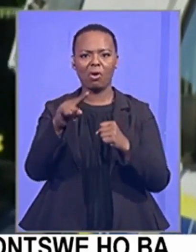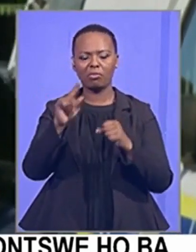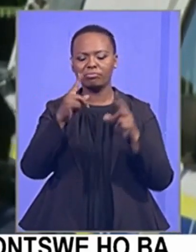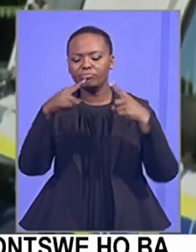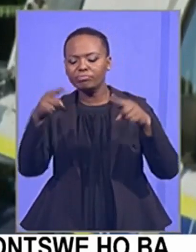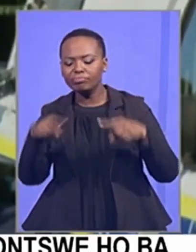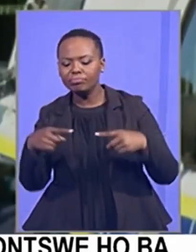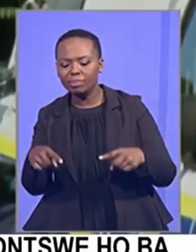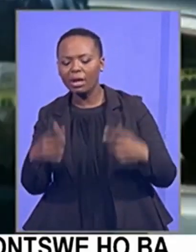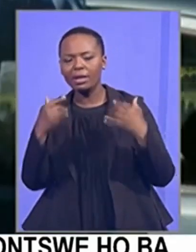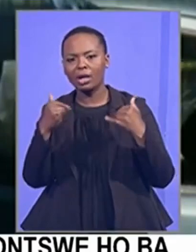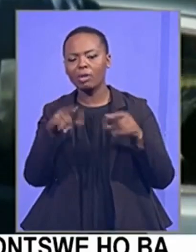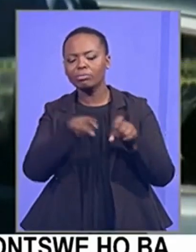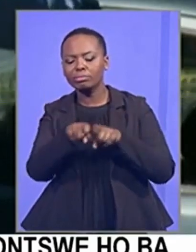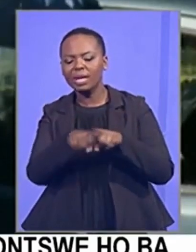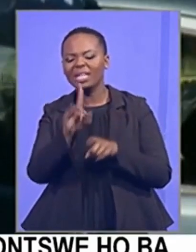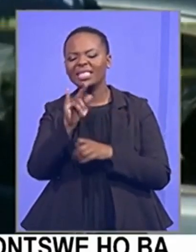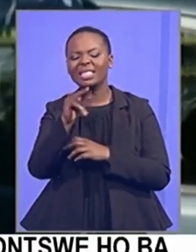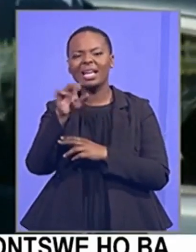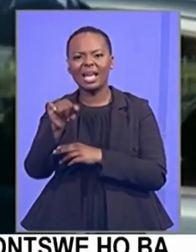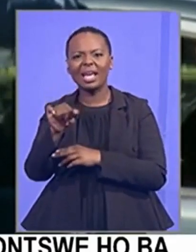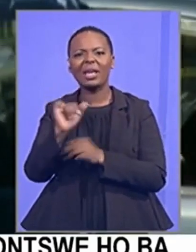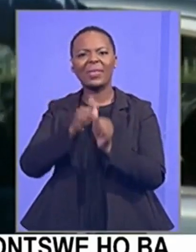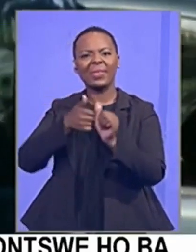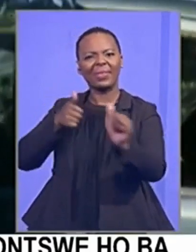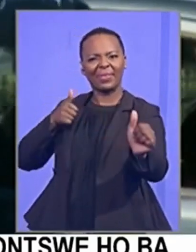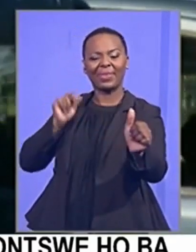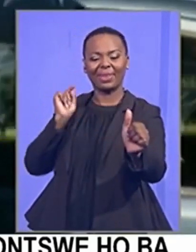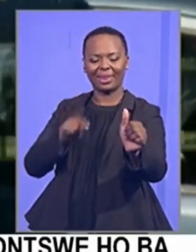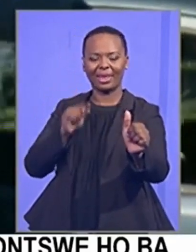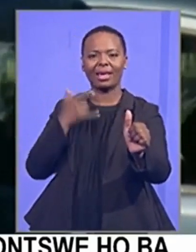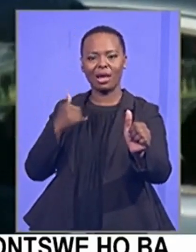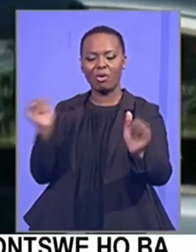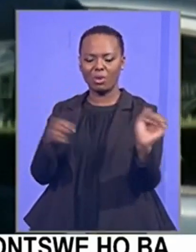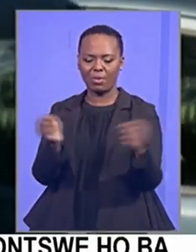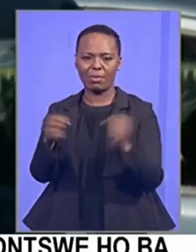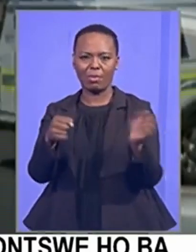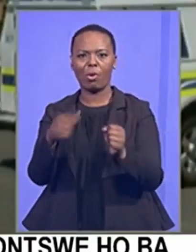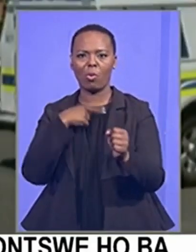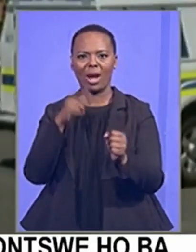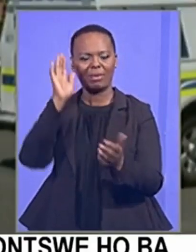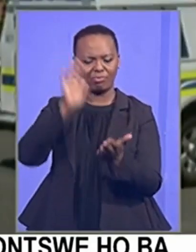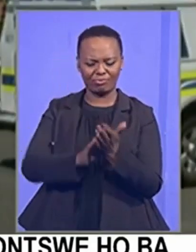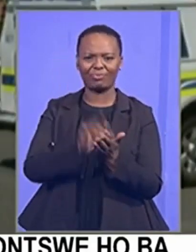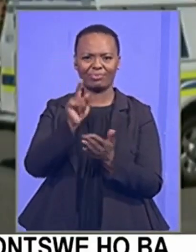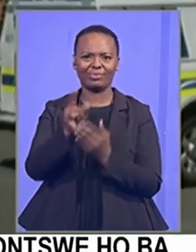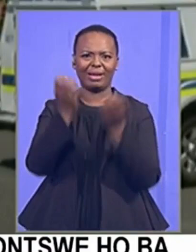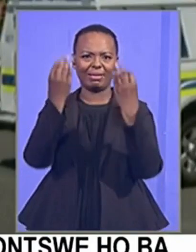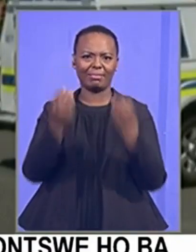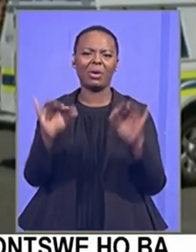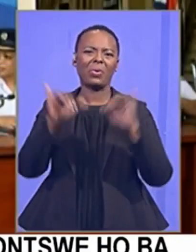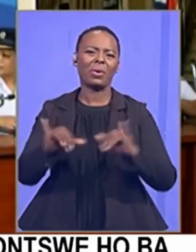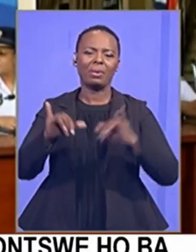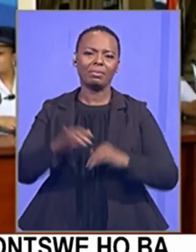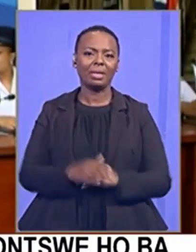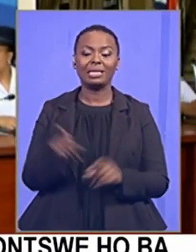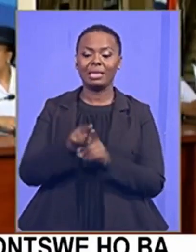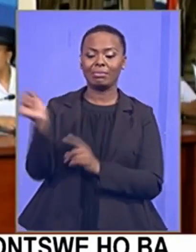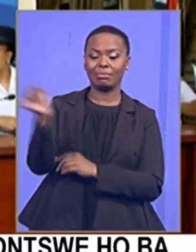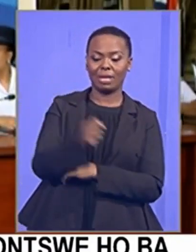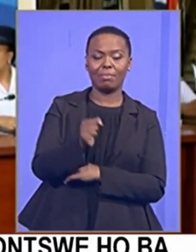ka fokotsa diteko tsa DNA tse di saletseng morago kwa laboratory ya forensiki. O begile gape gore go thapiwa ga General